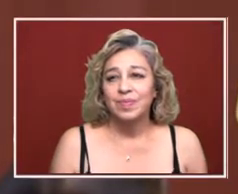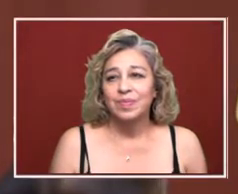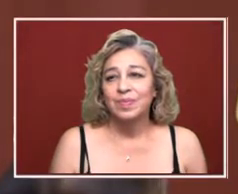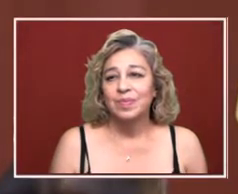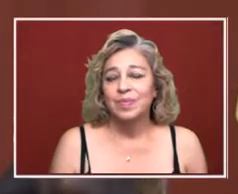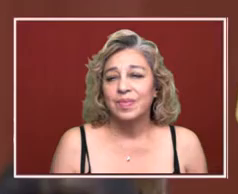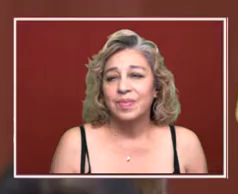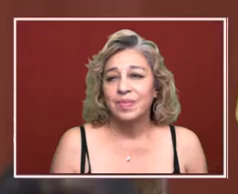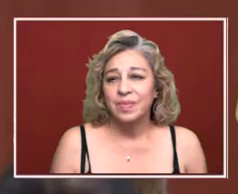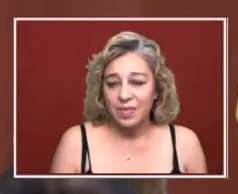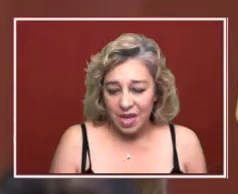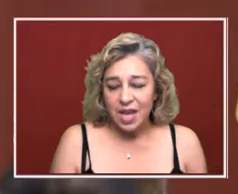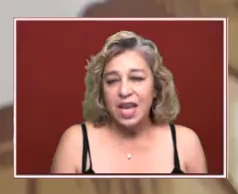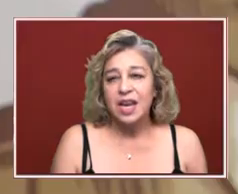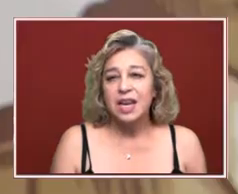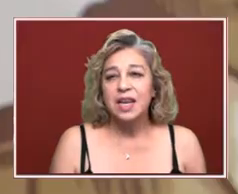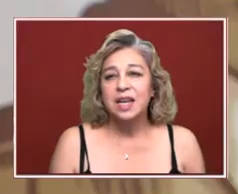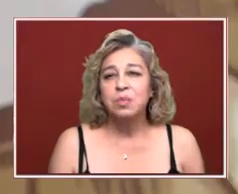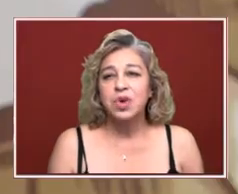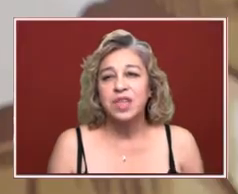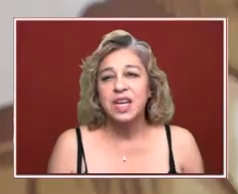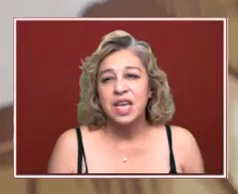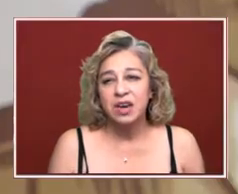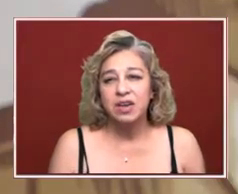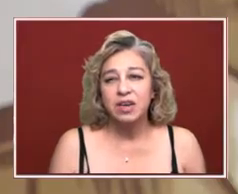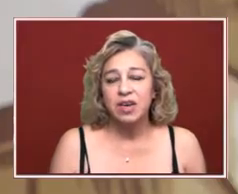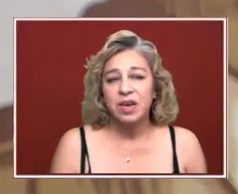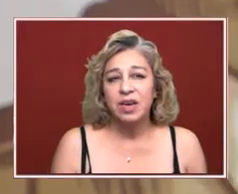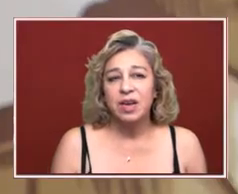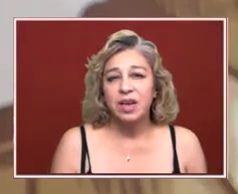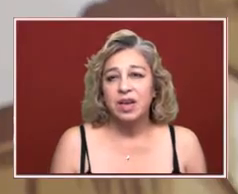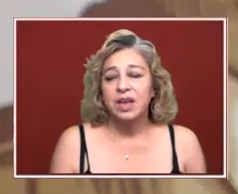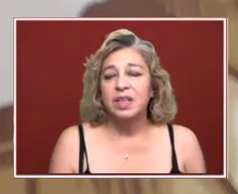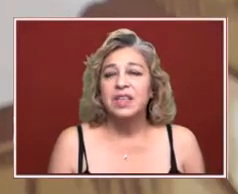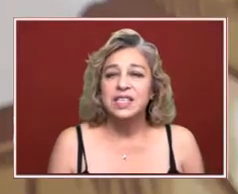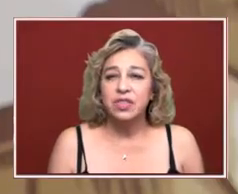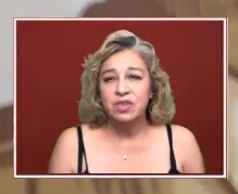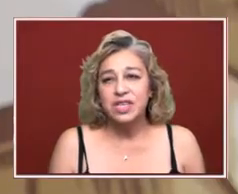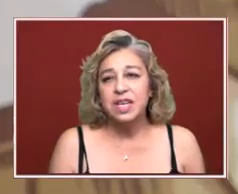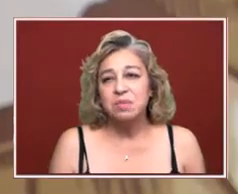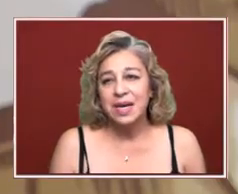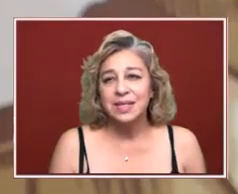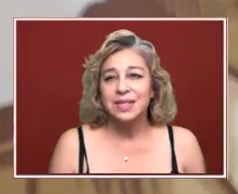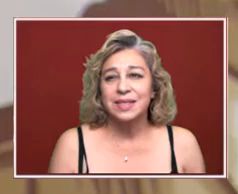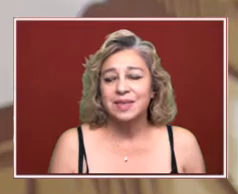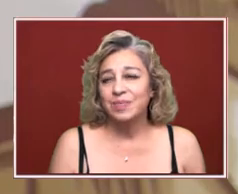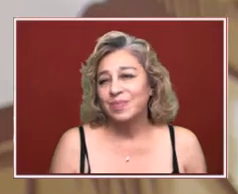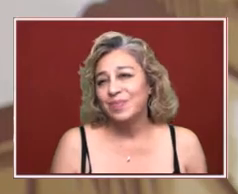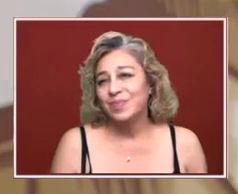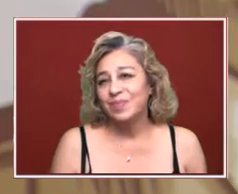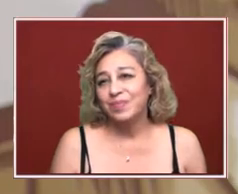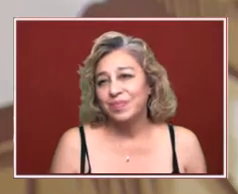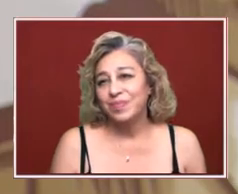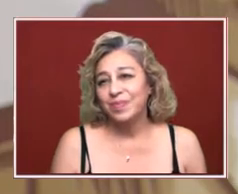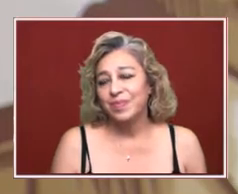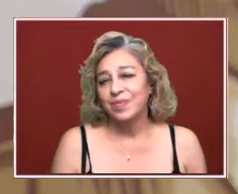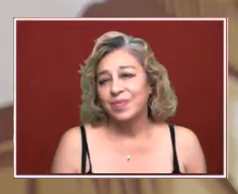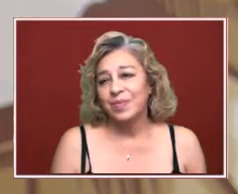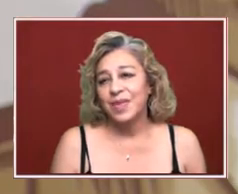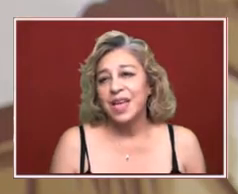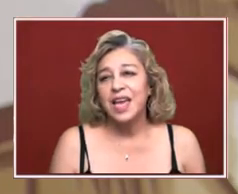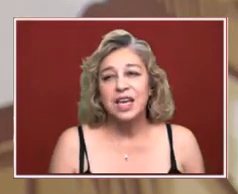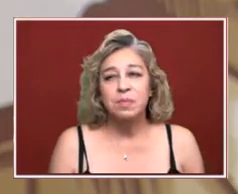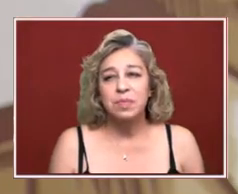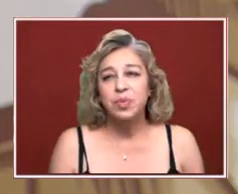Un poco más de un año. In a little more than a year. Estos 13 meses. These 13 months. Puede